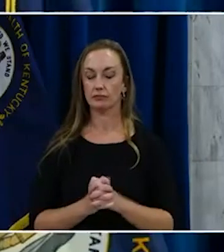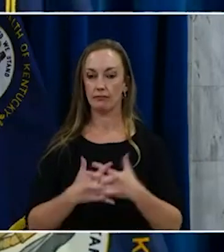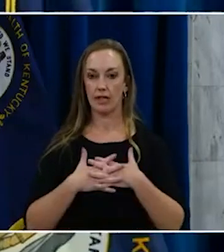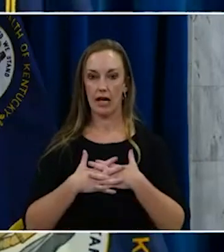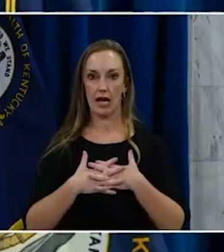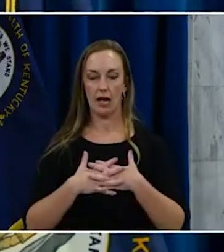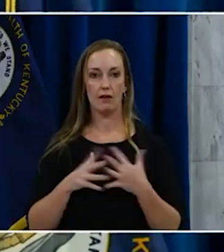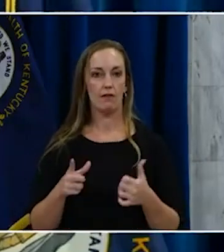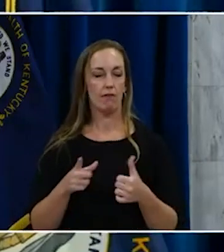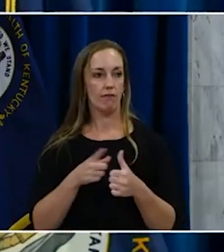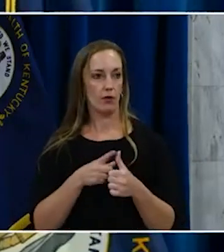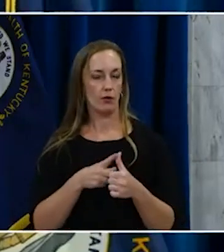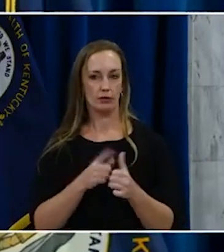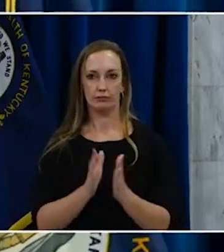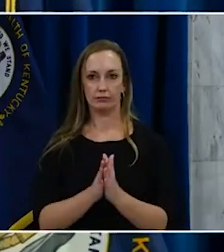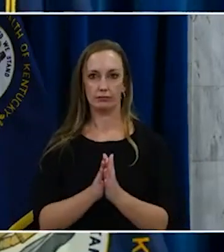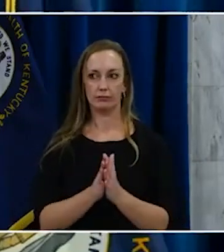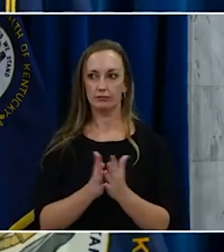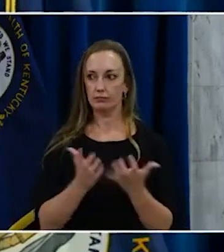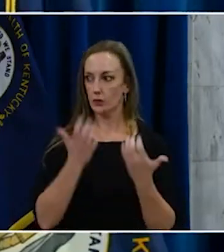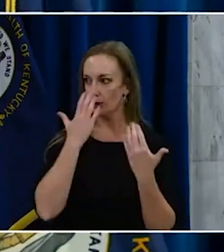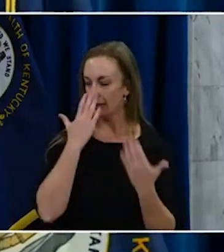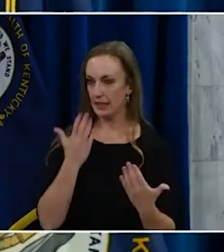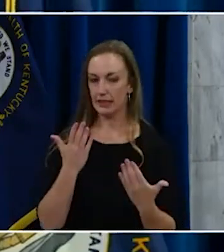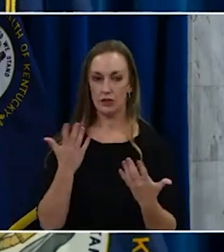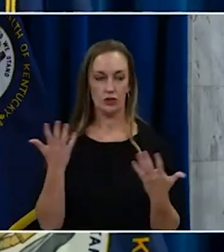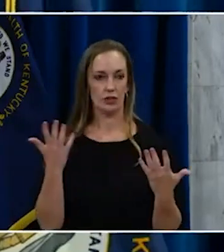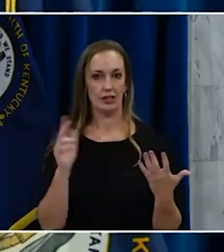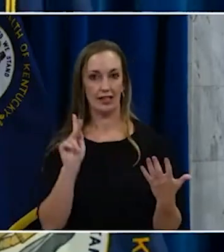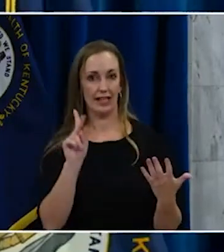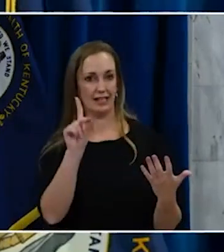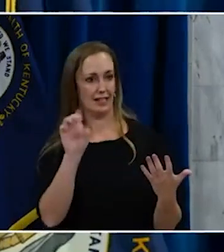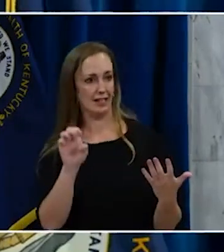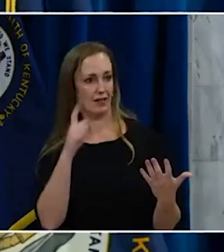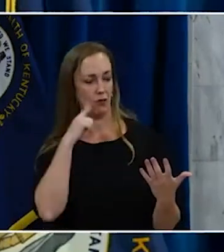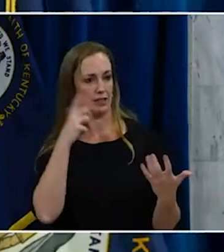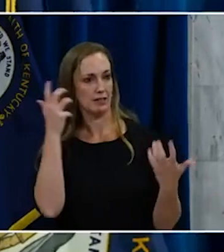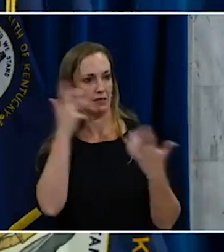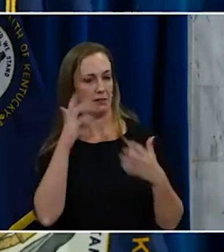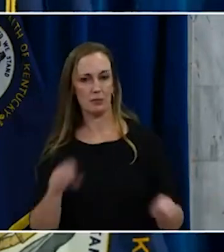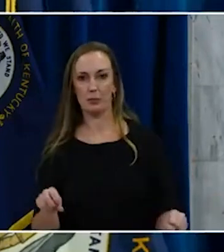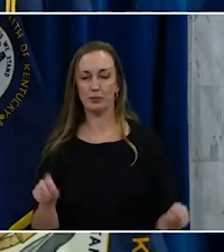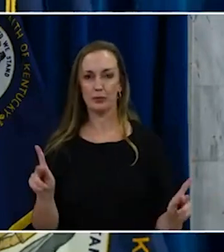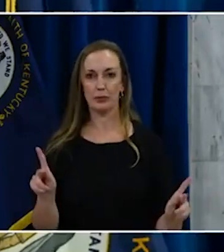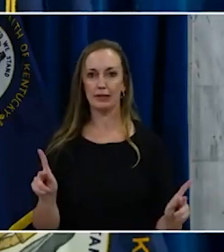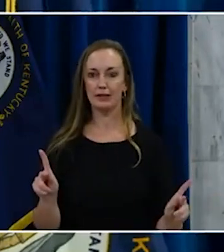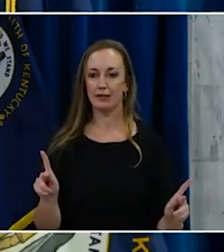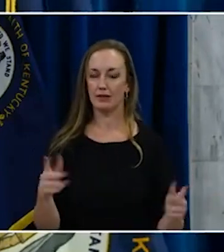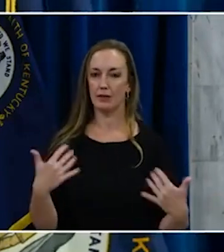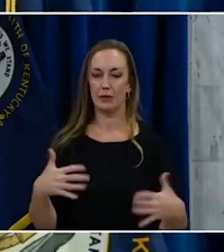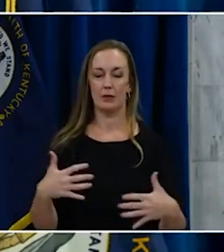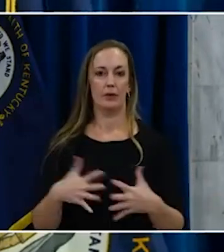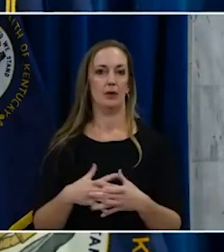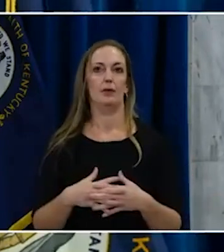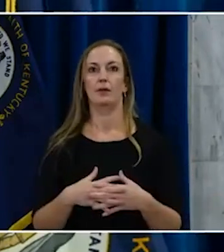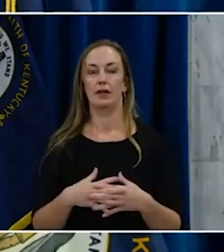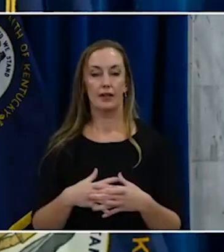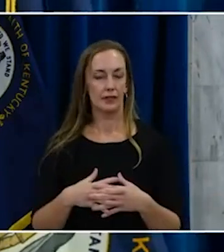I would first like to thank just KDE for this amazing opportunity, and it's so rewarding.